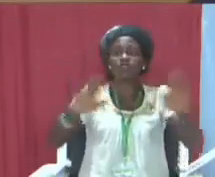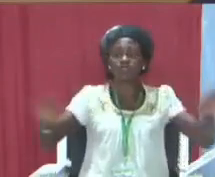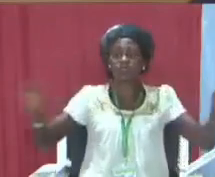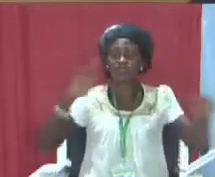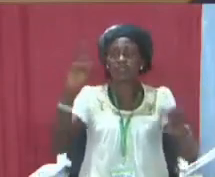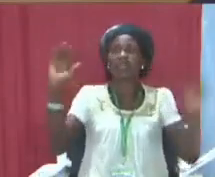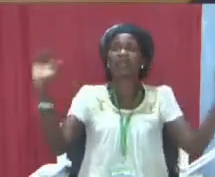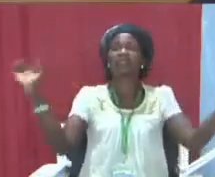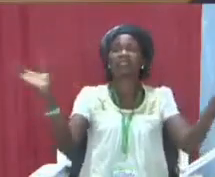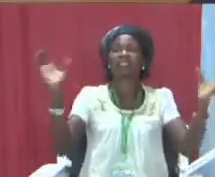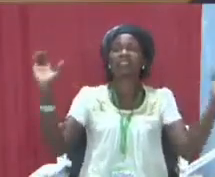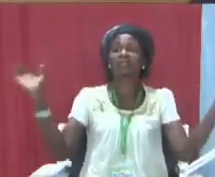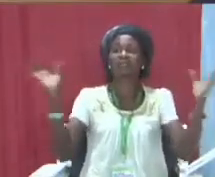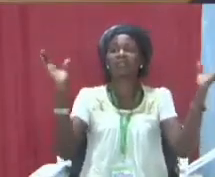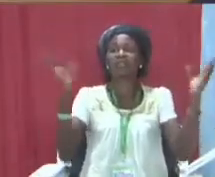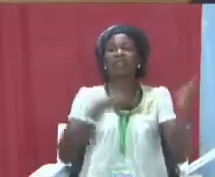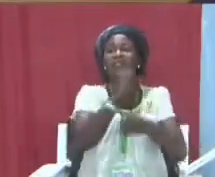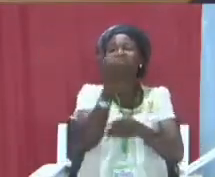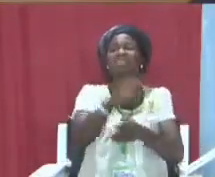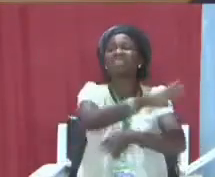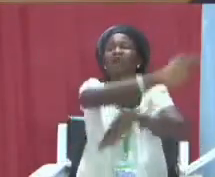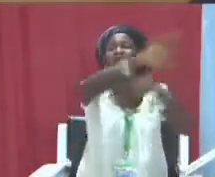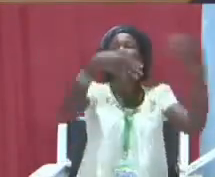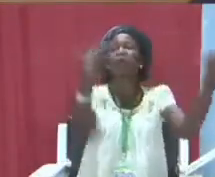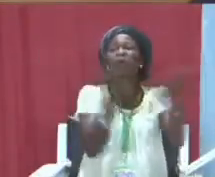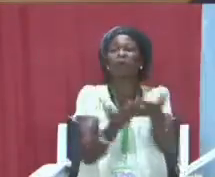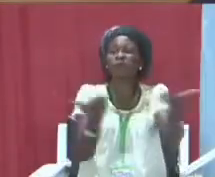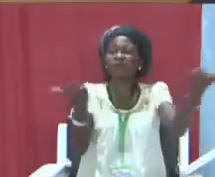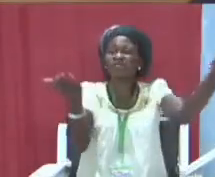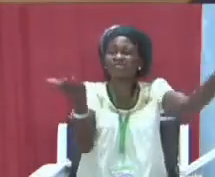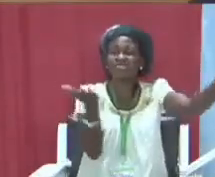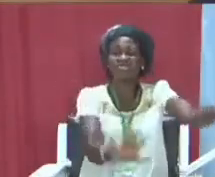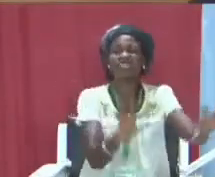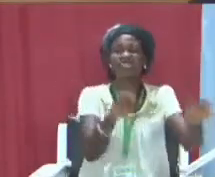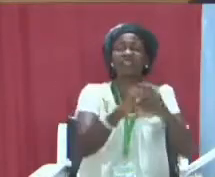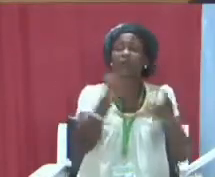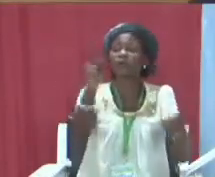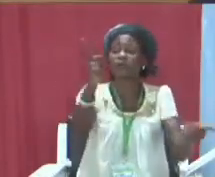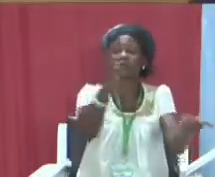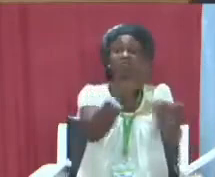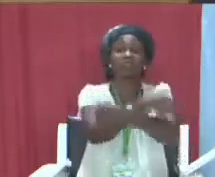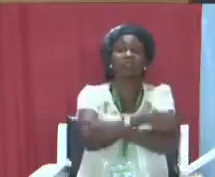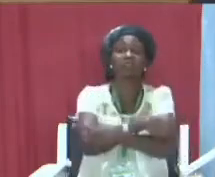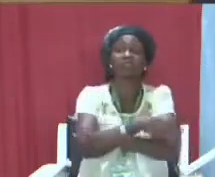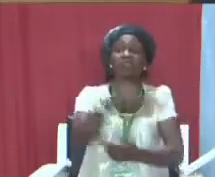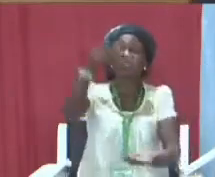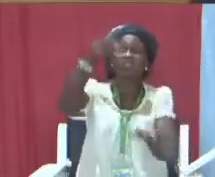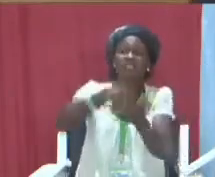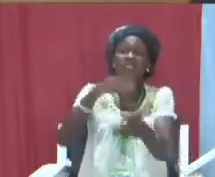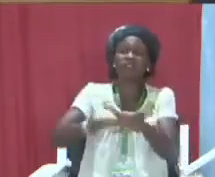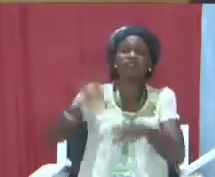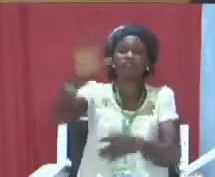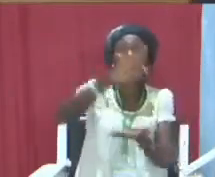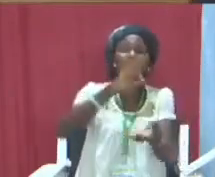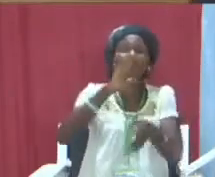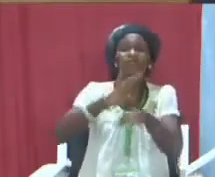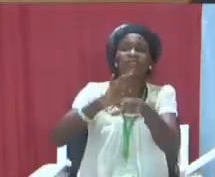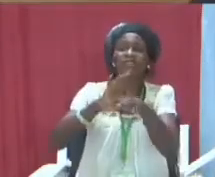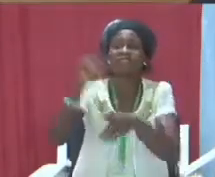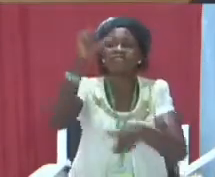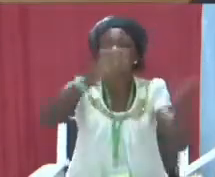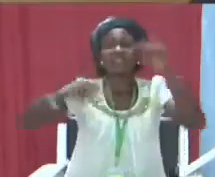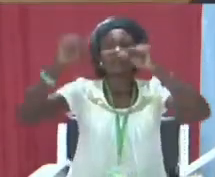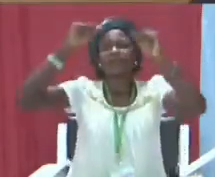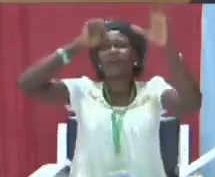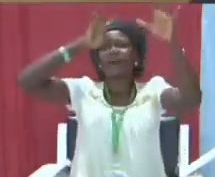celebrating, and they all died in one day. Stand to your feet. Say,